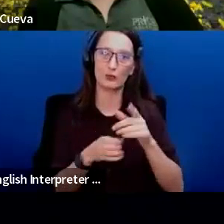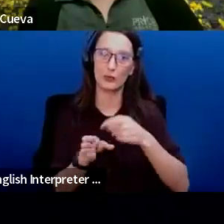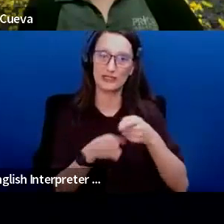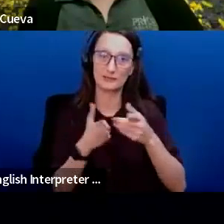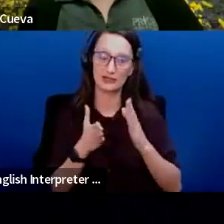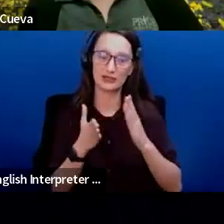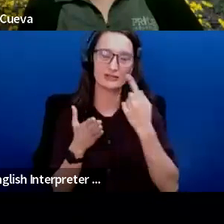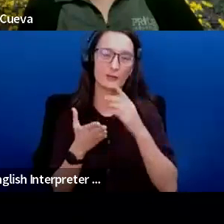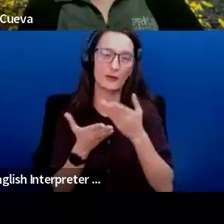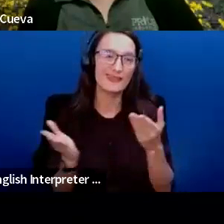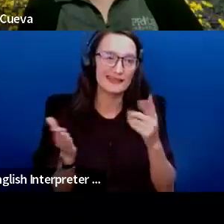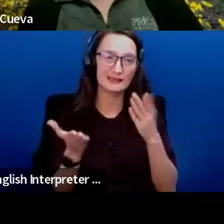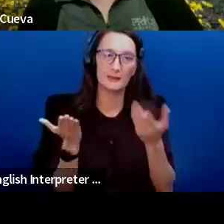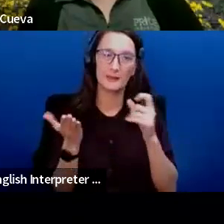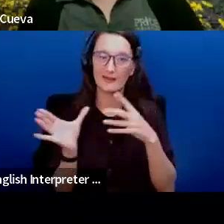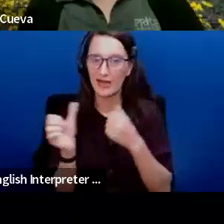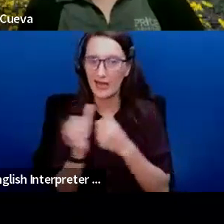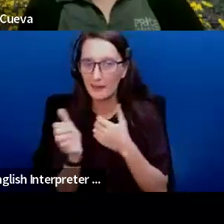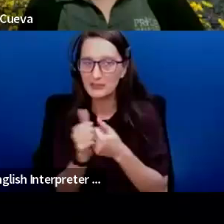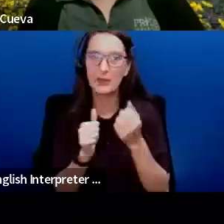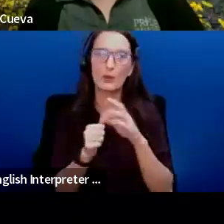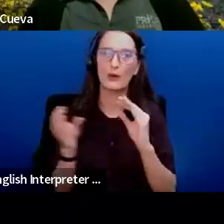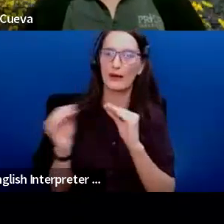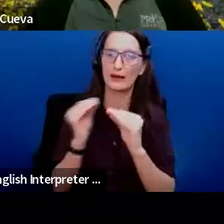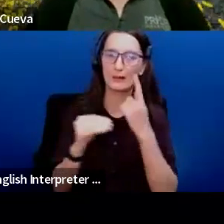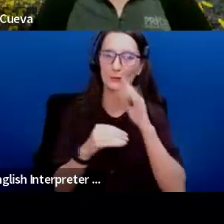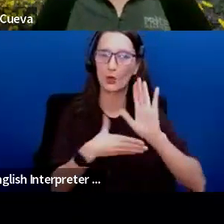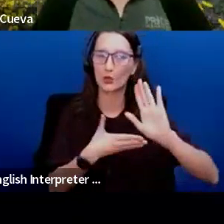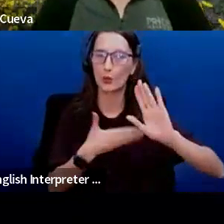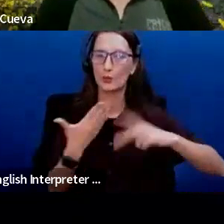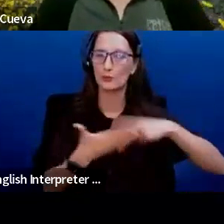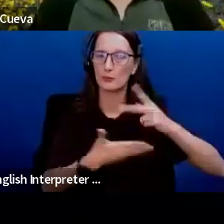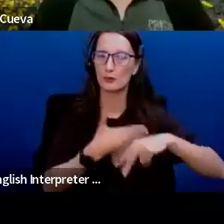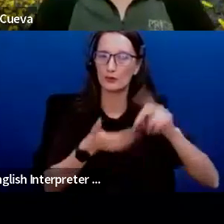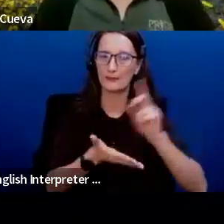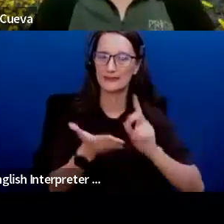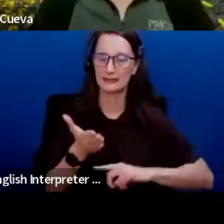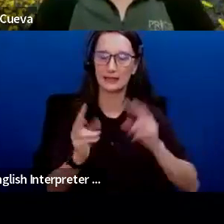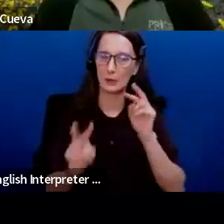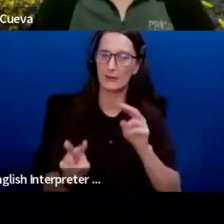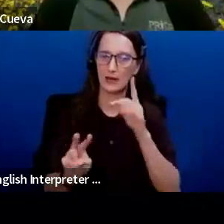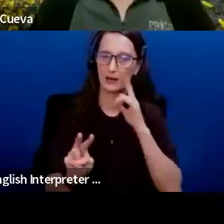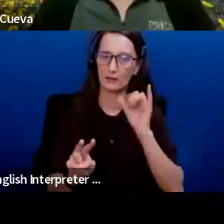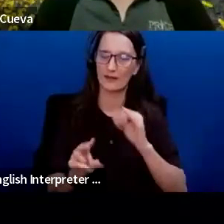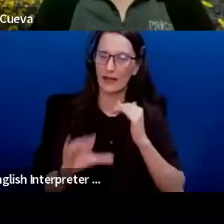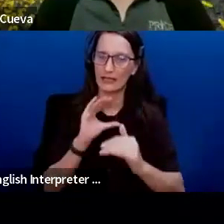be updated or edited on your program design. So just keep an eye out for those emails from your specialist as needed.